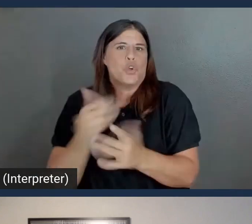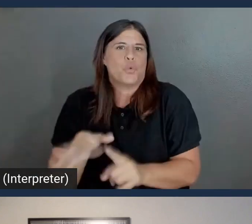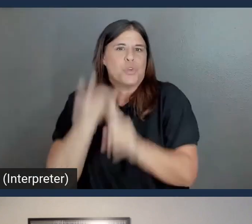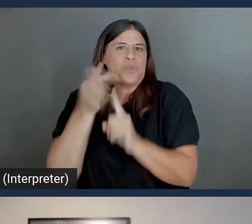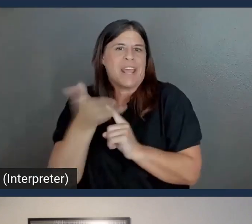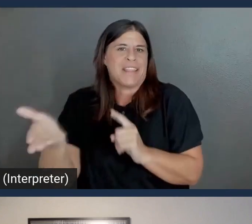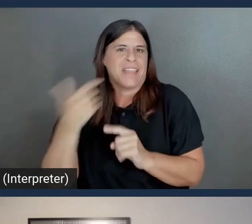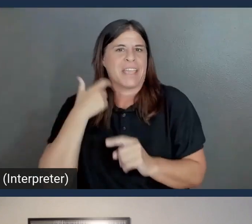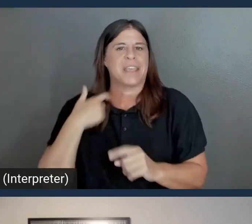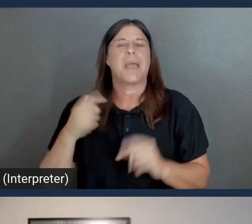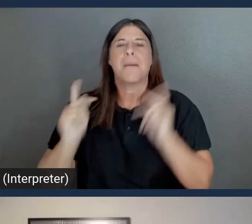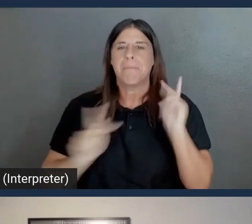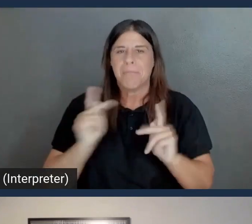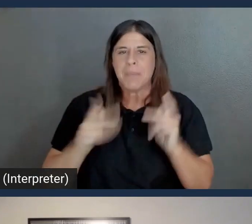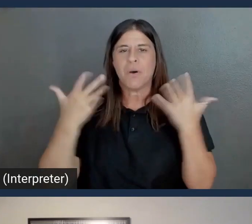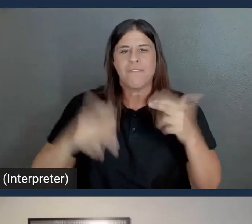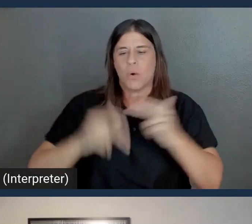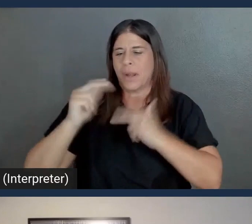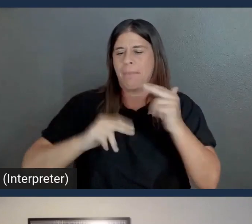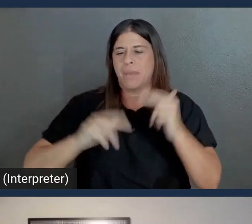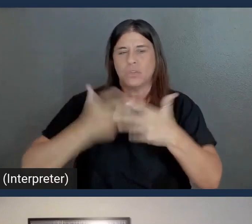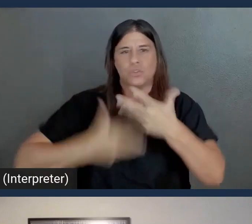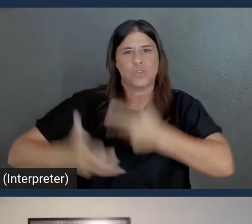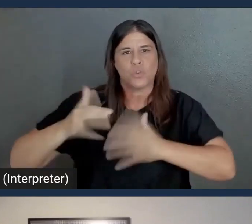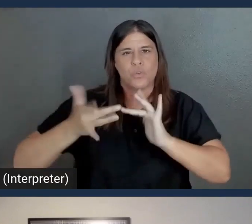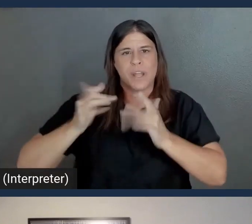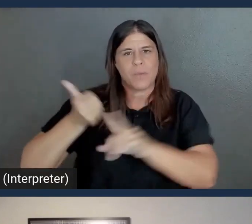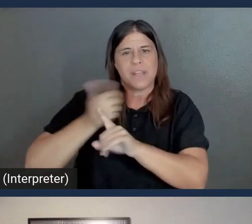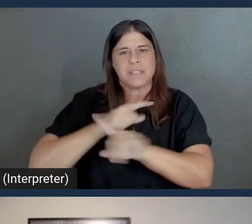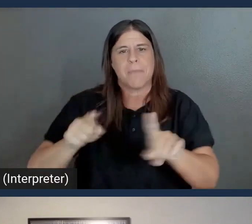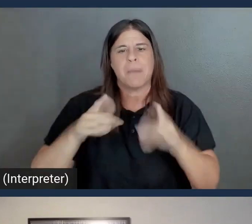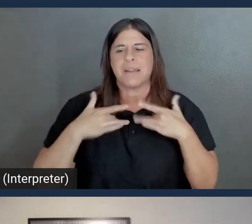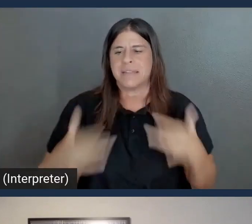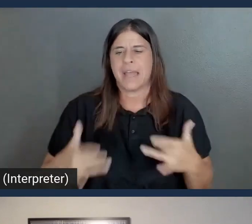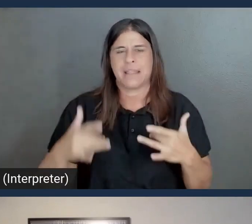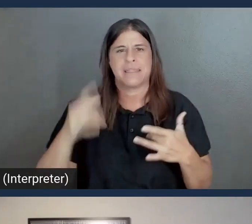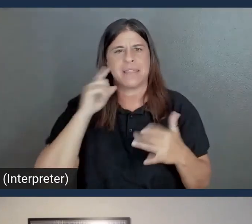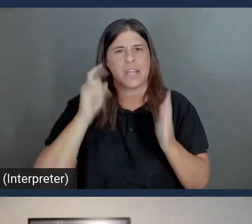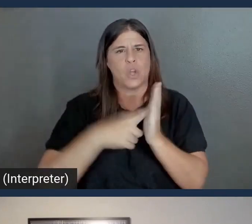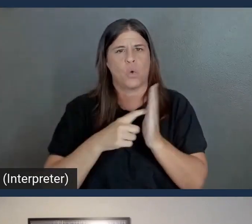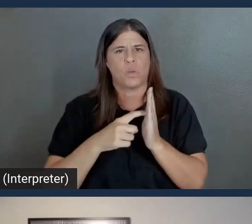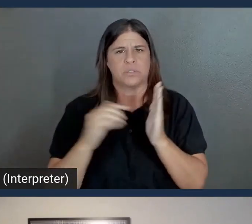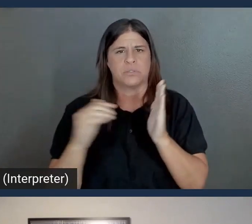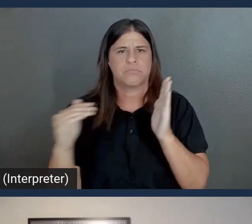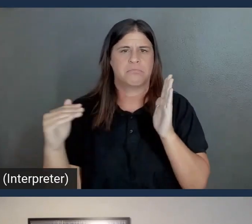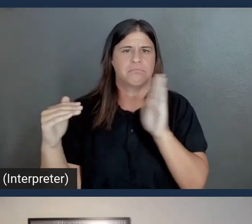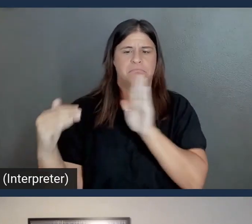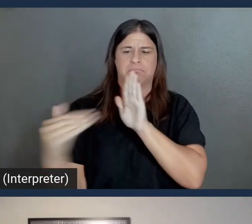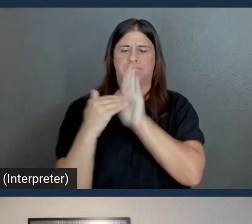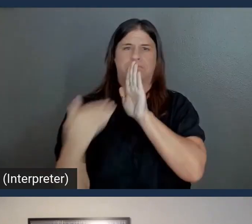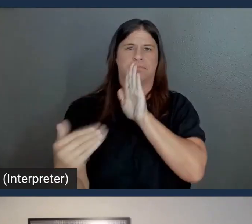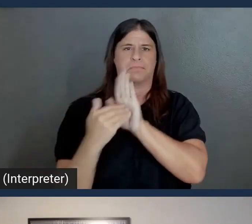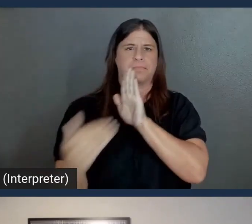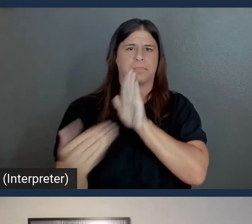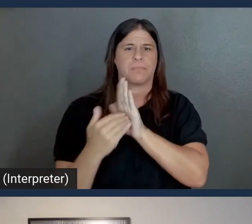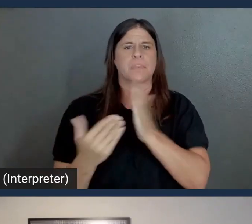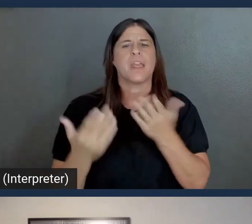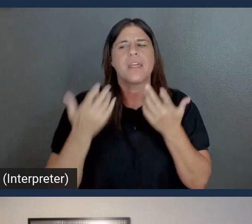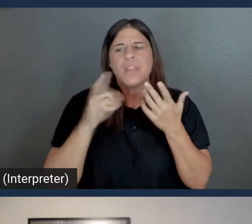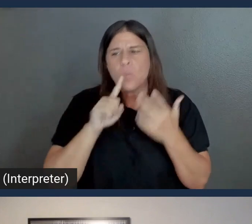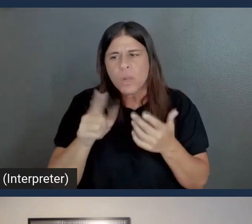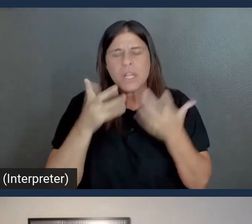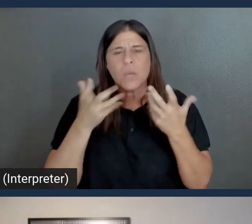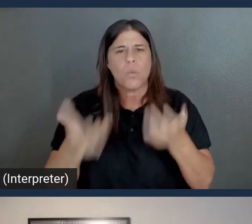People have built social networks on relational databases. But usually where they tend to run into an issue with those sorts of things is really when they're trying to